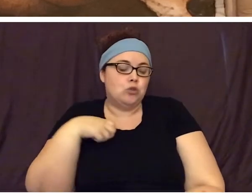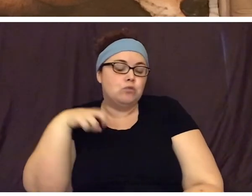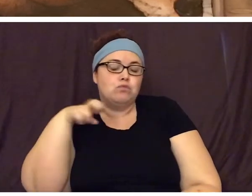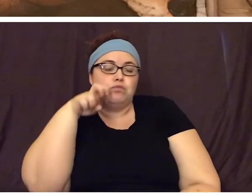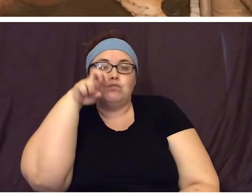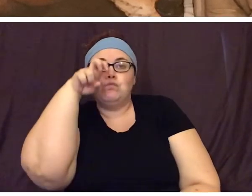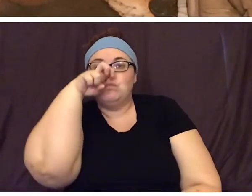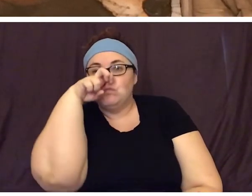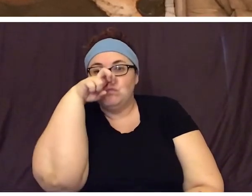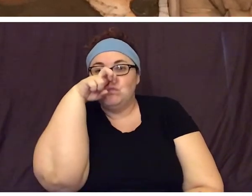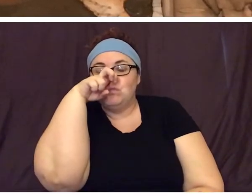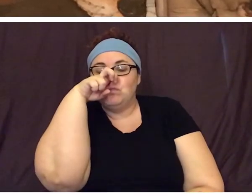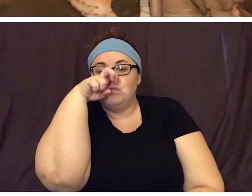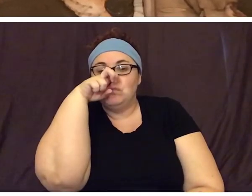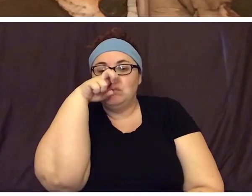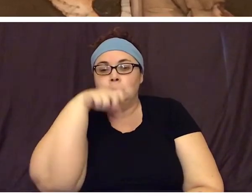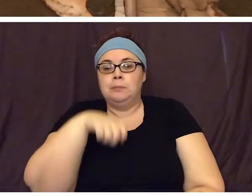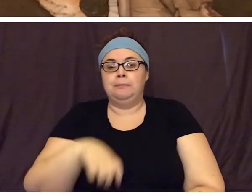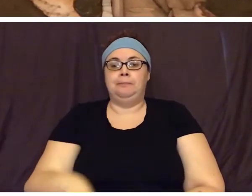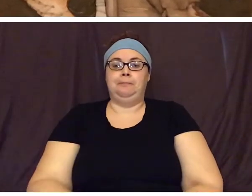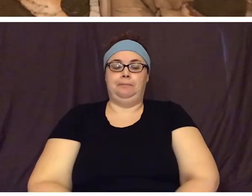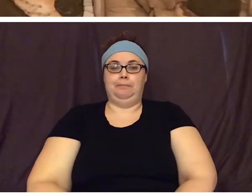great bear's nose.